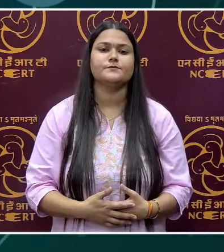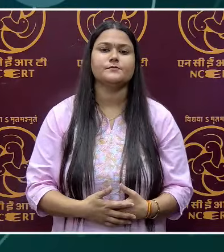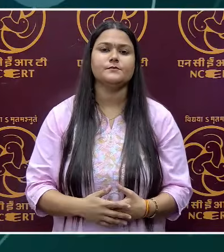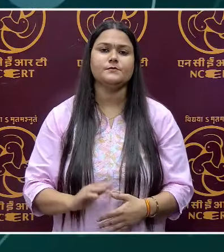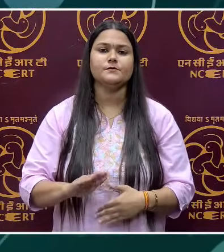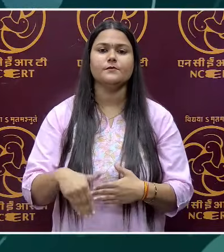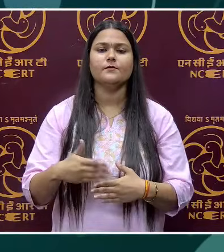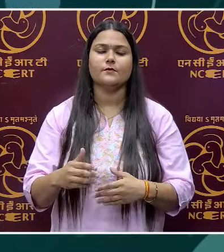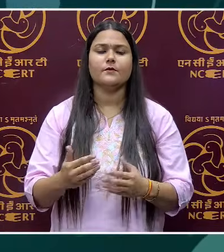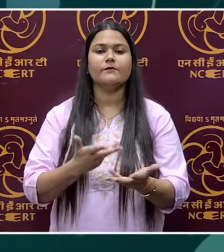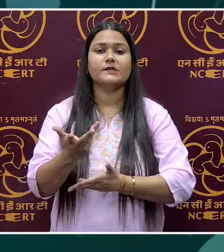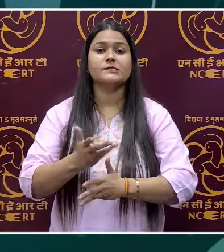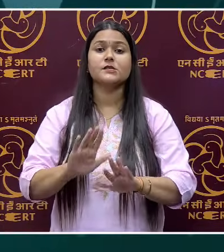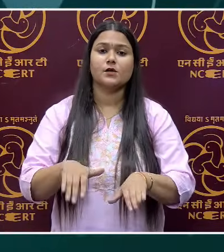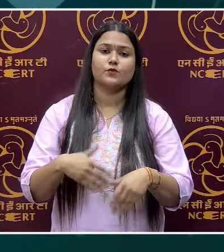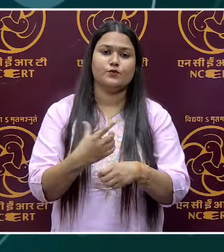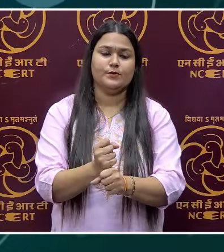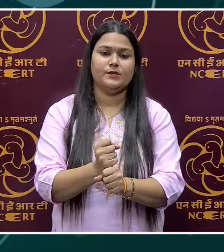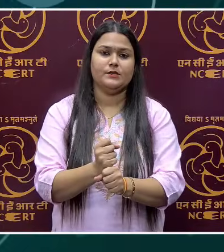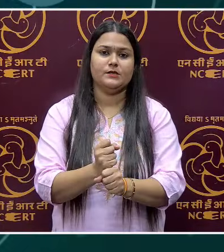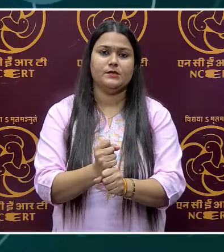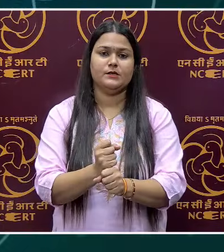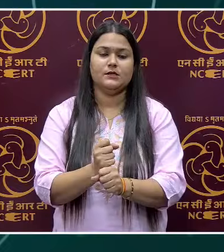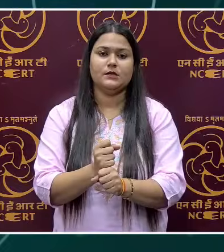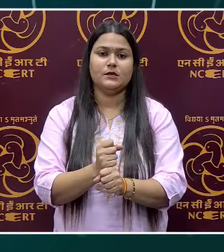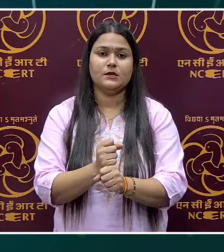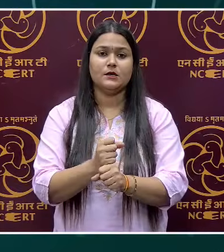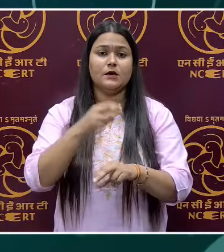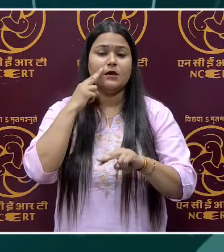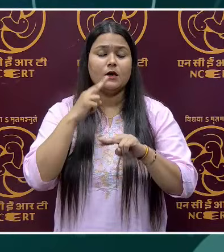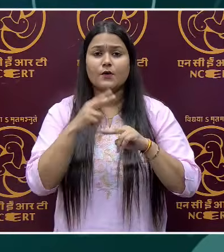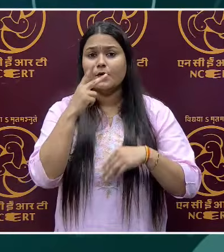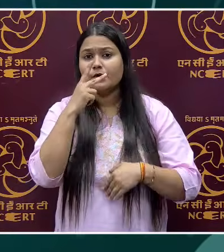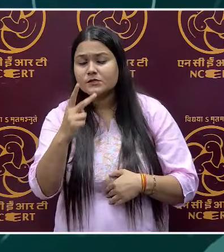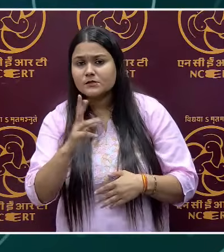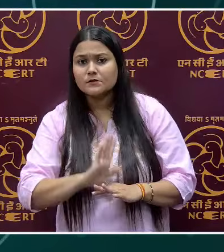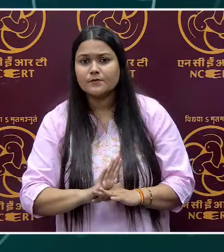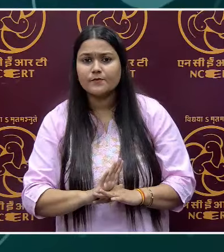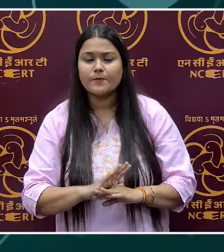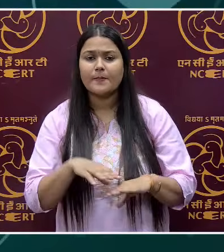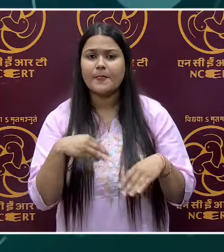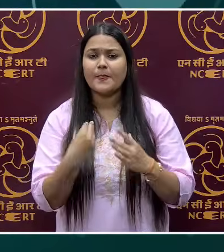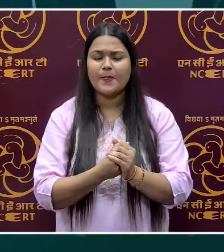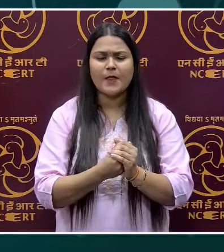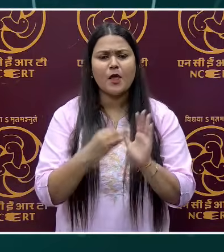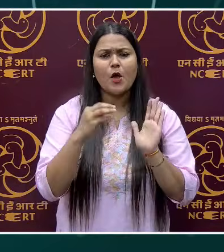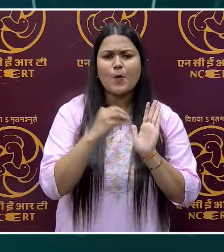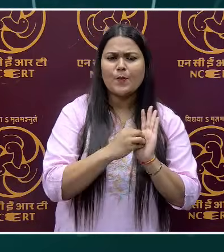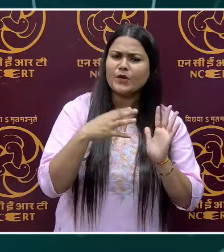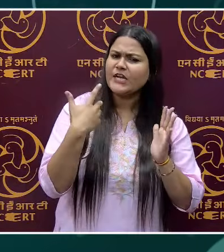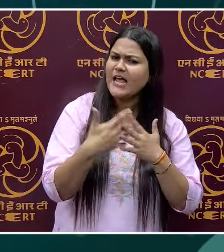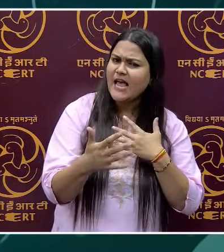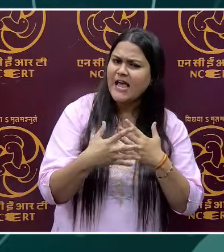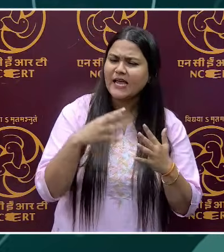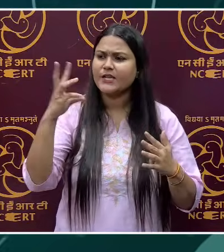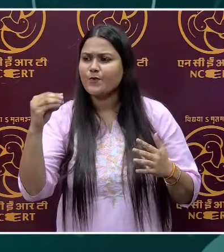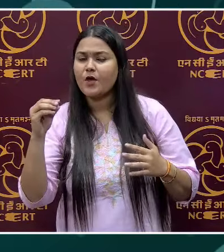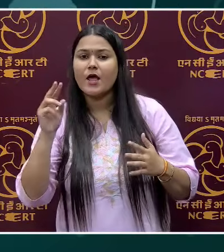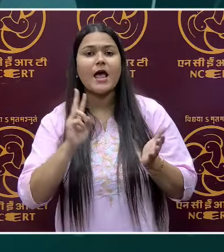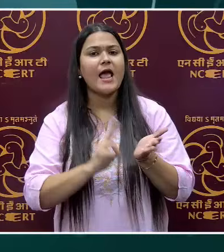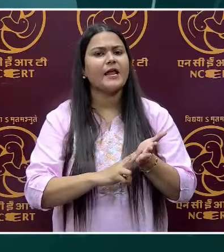make it. Okay. Now as you can see, we can put any value to the